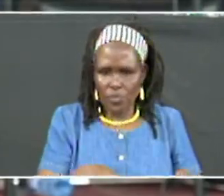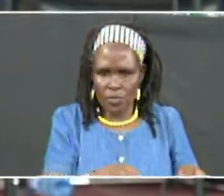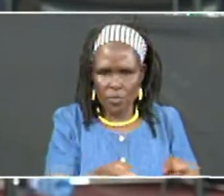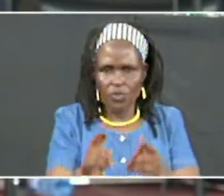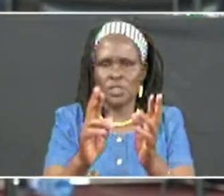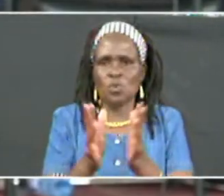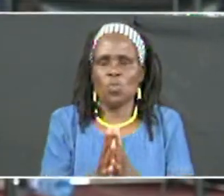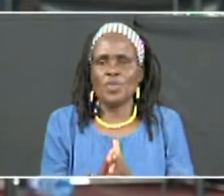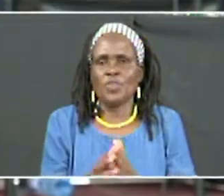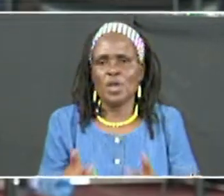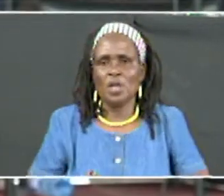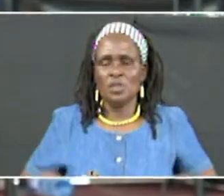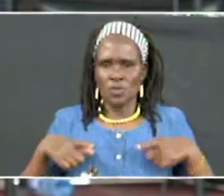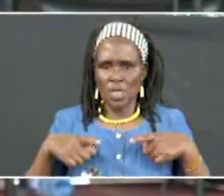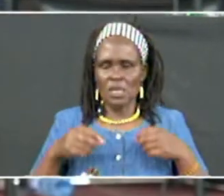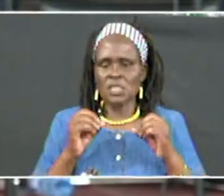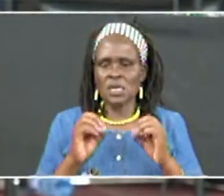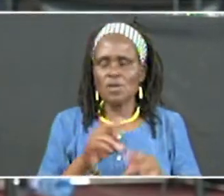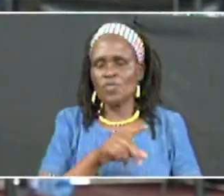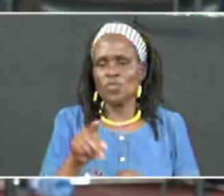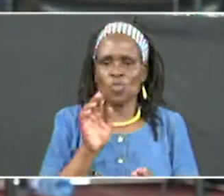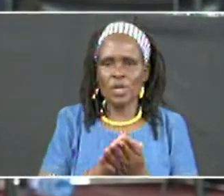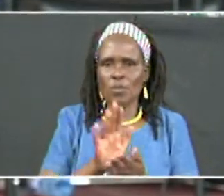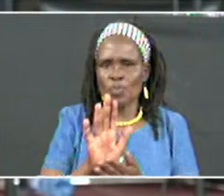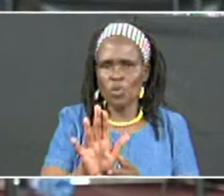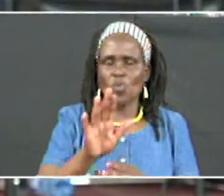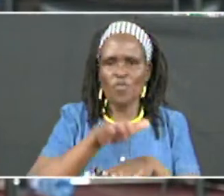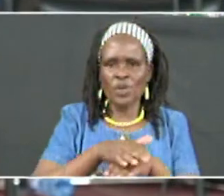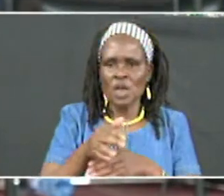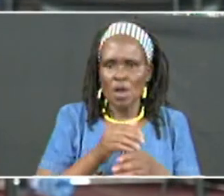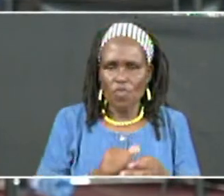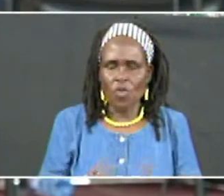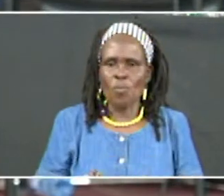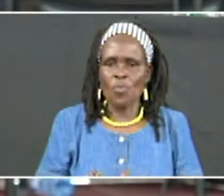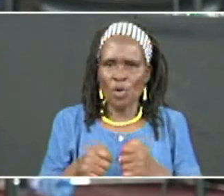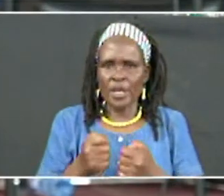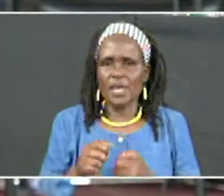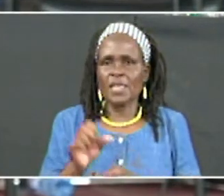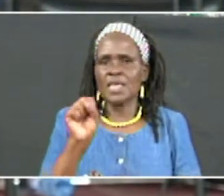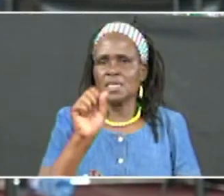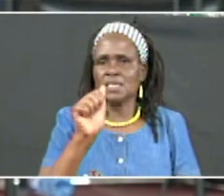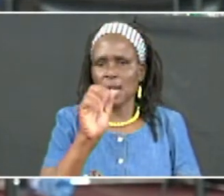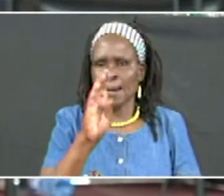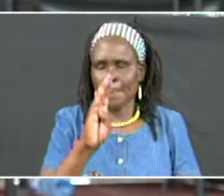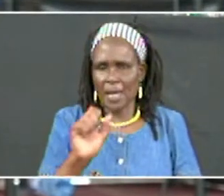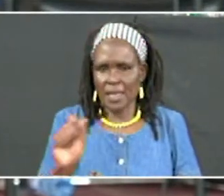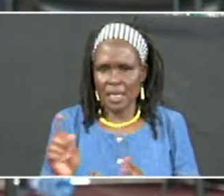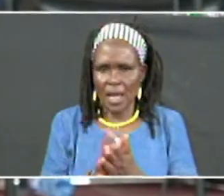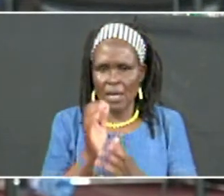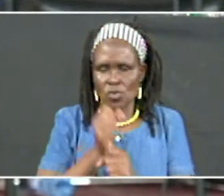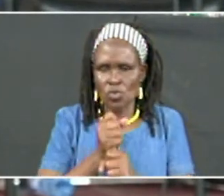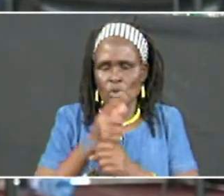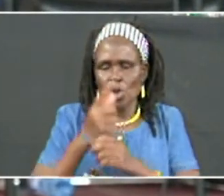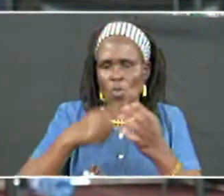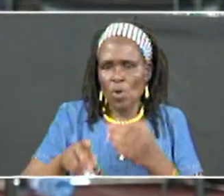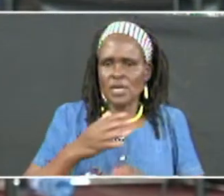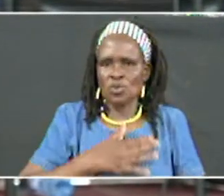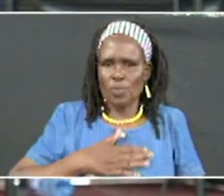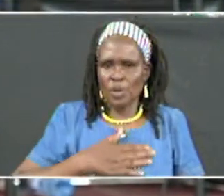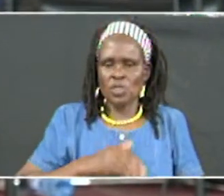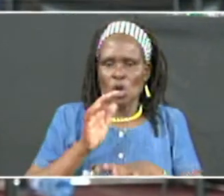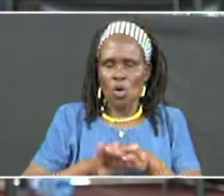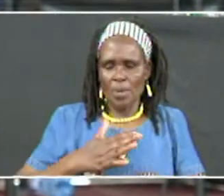dwellings. If you keep your feet from breaking the Sabbath and from doing as you please on my holy